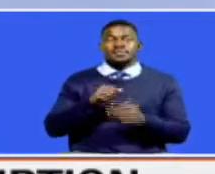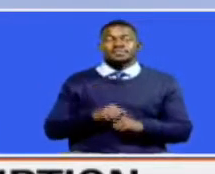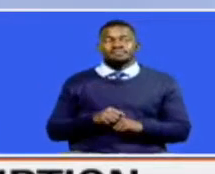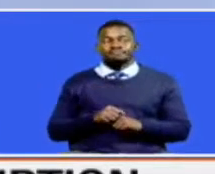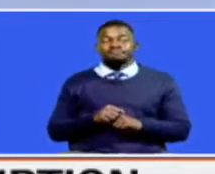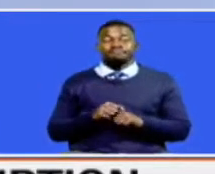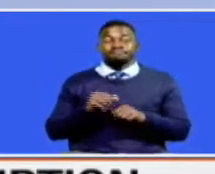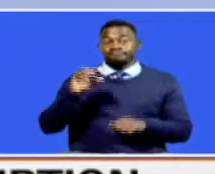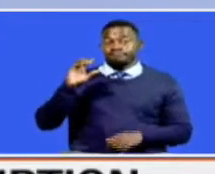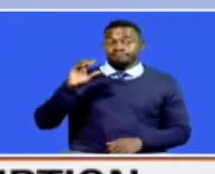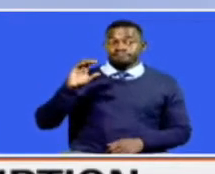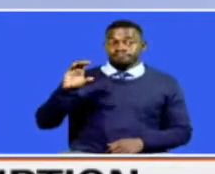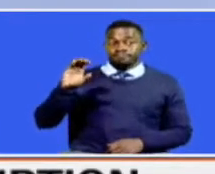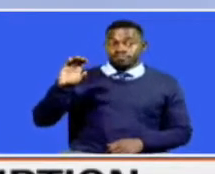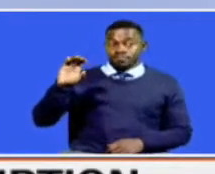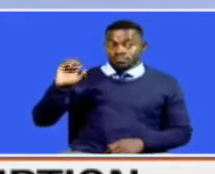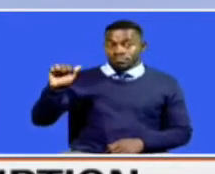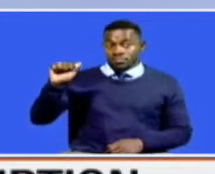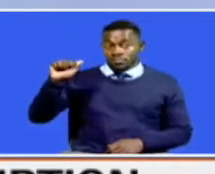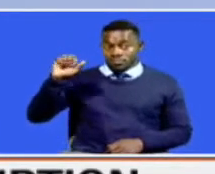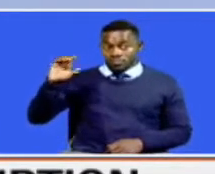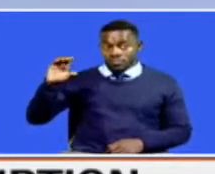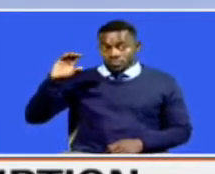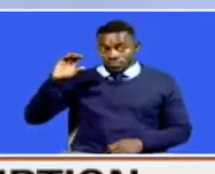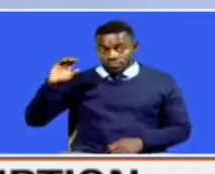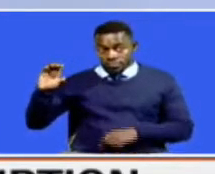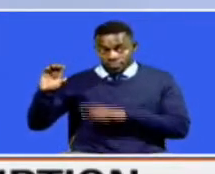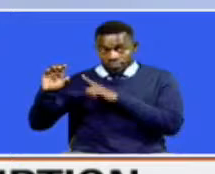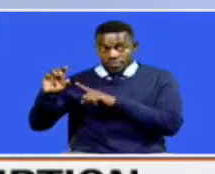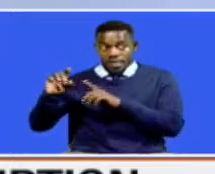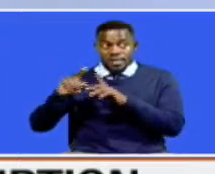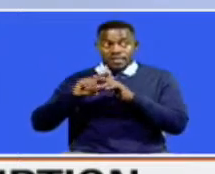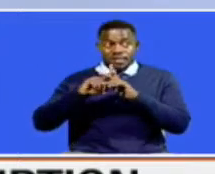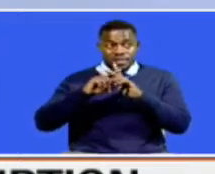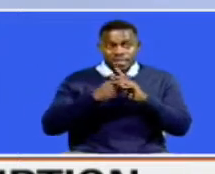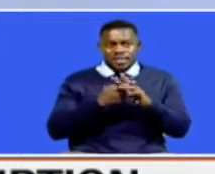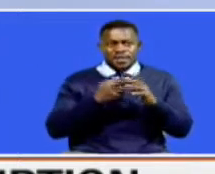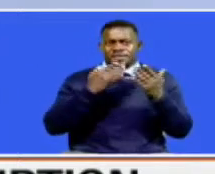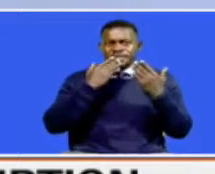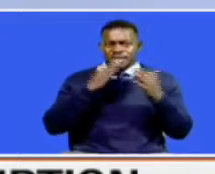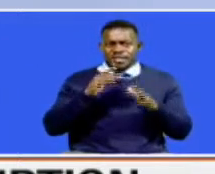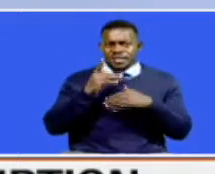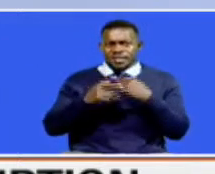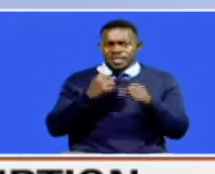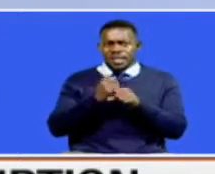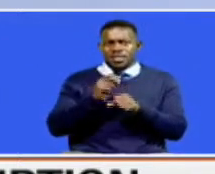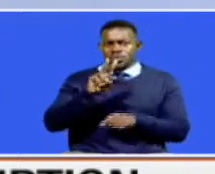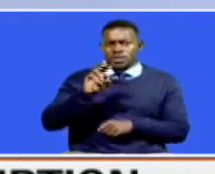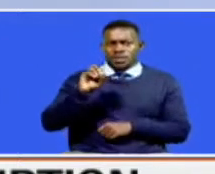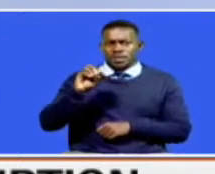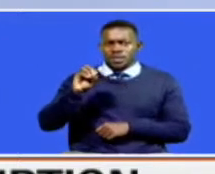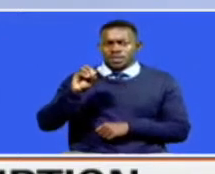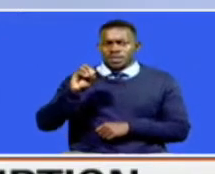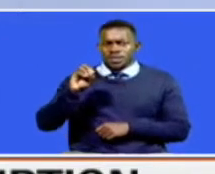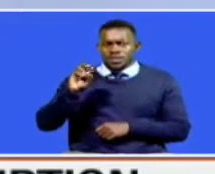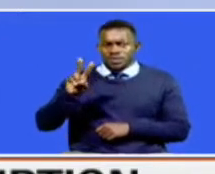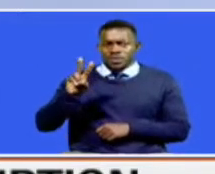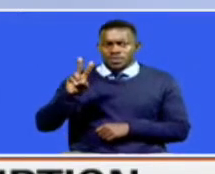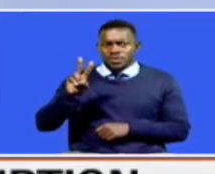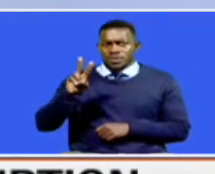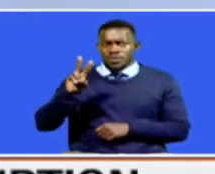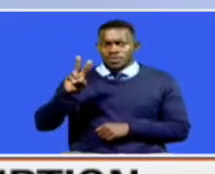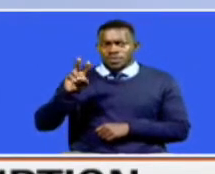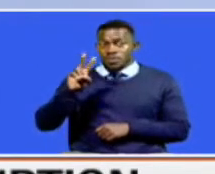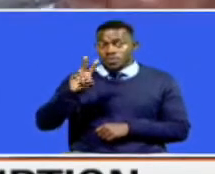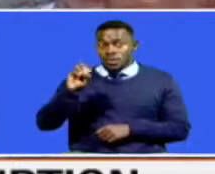of the Anti-Corruption Day will be the 20th since it was first marked in 2003. The day is marked to raise awareness about